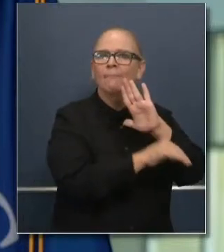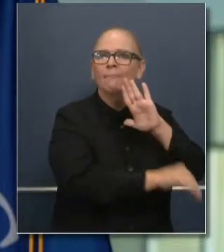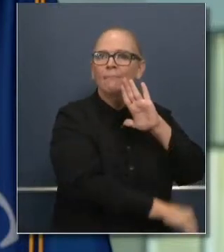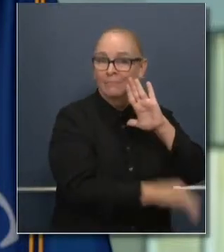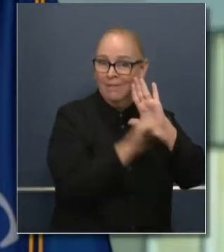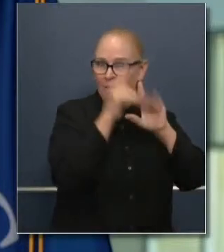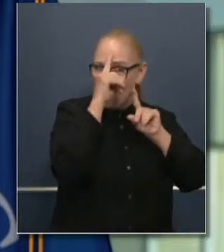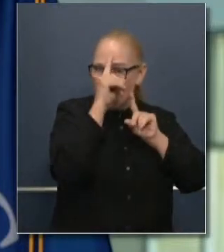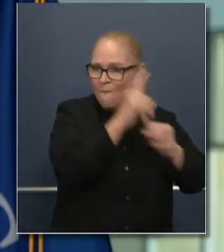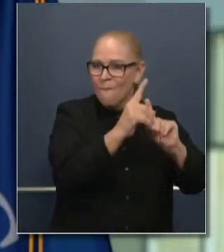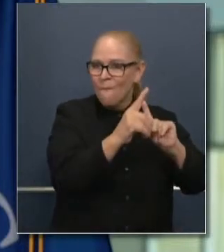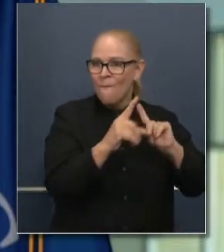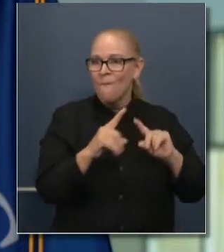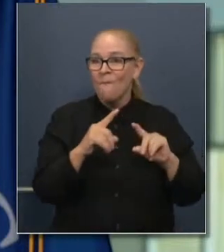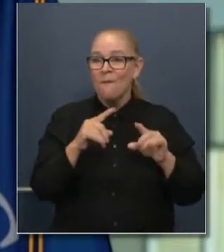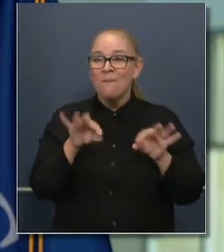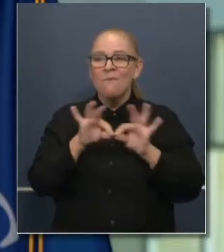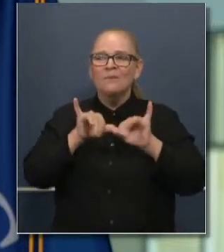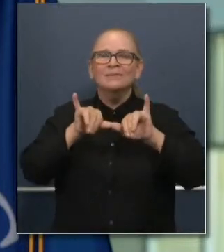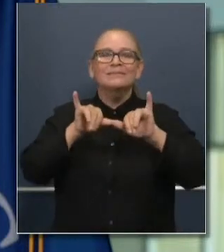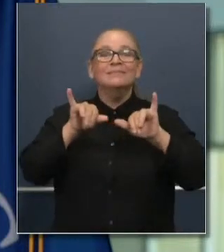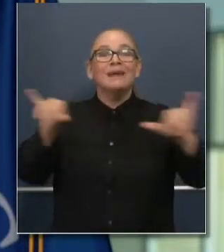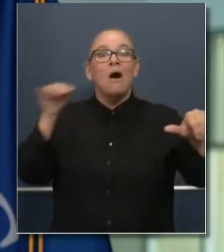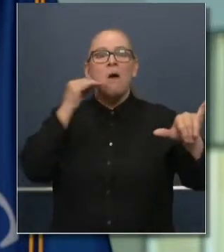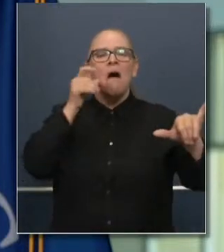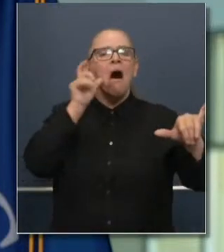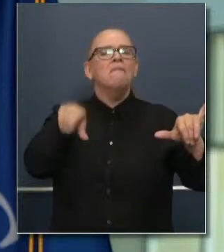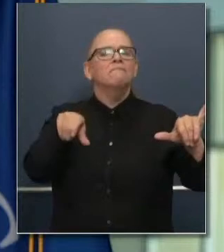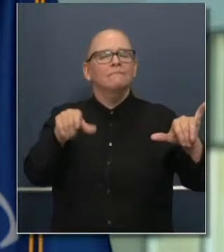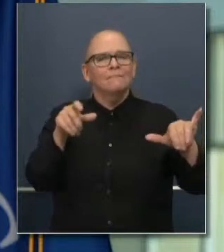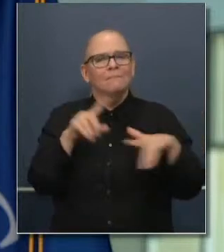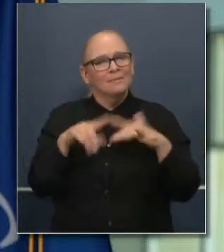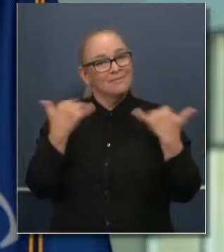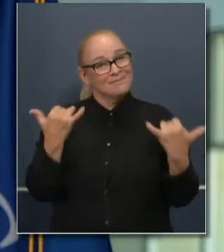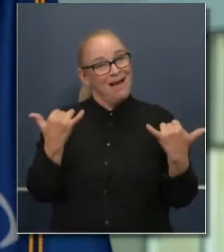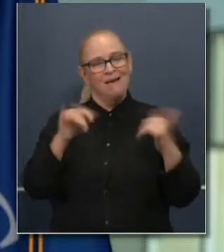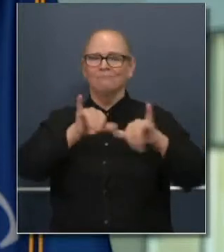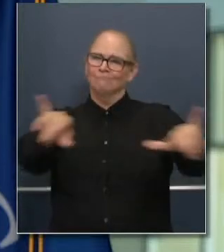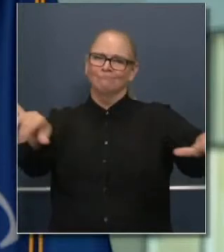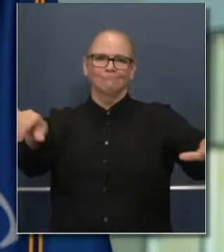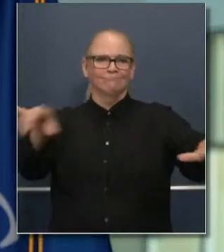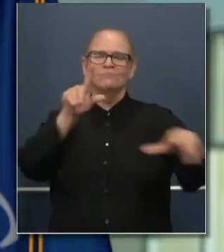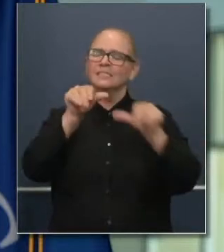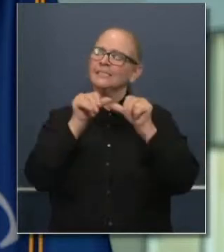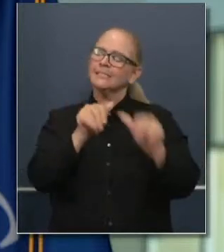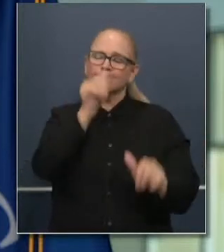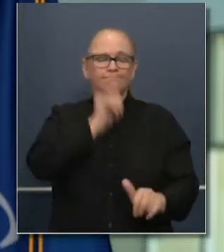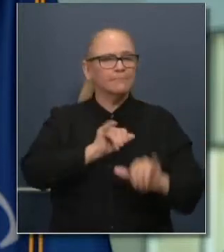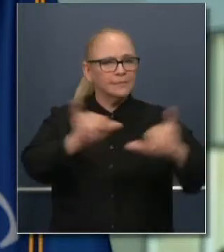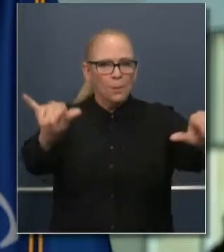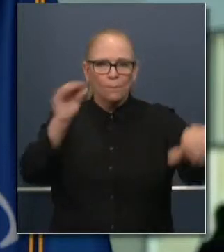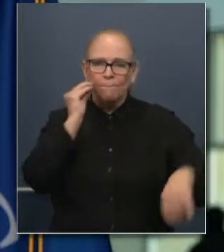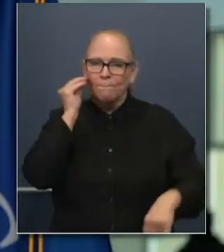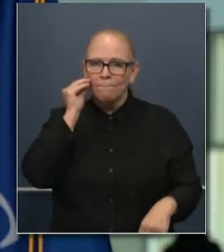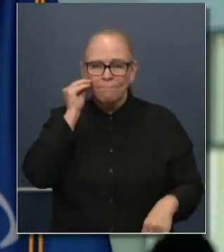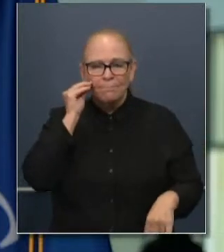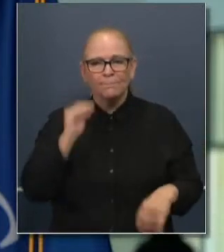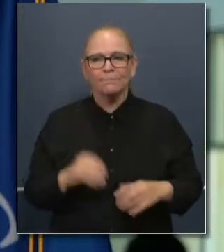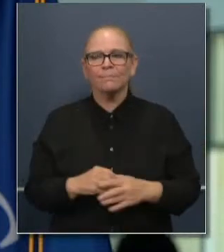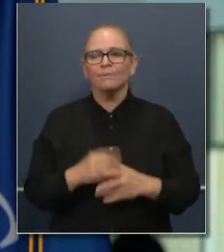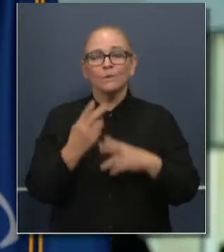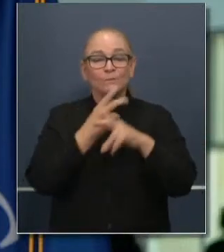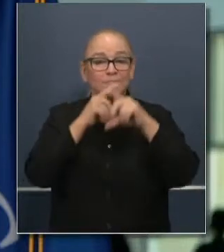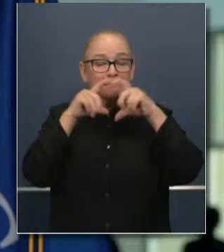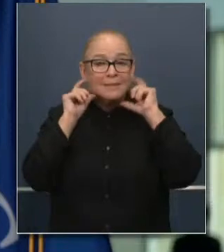to practice the physical distancing that they're so familiar with, wear a mask, do your can on sanitation, avoid or at